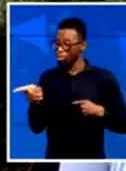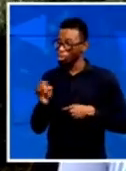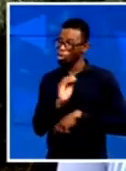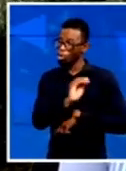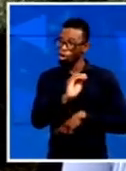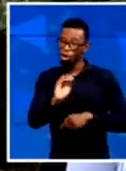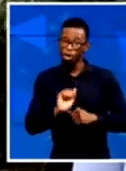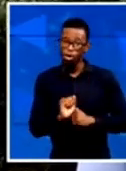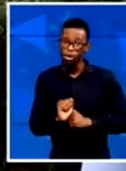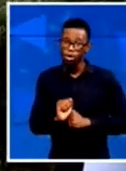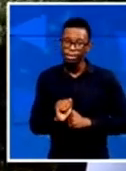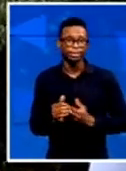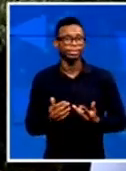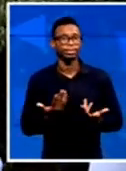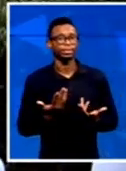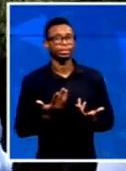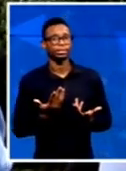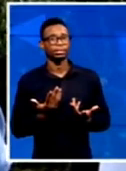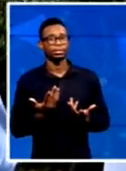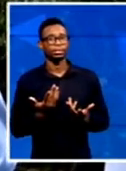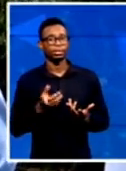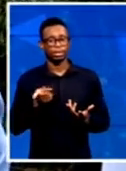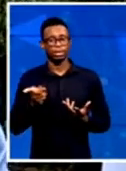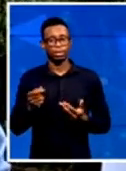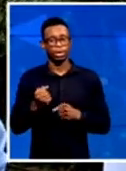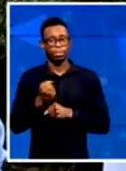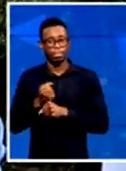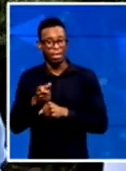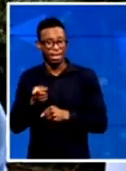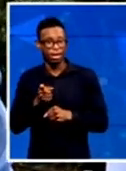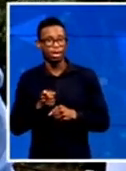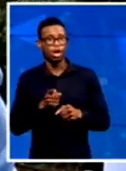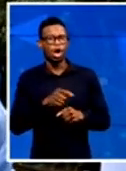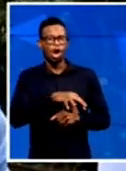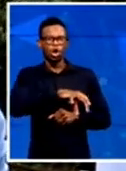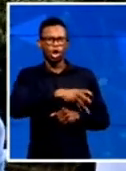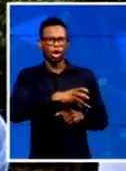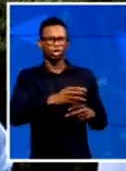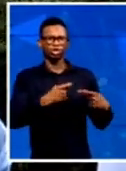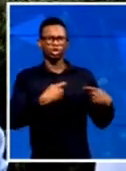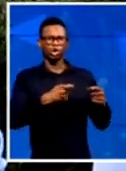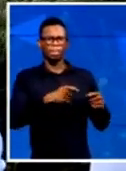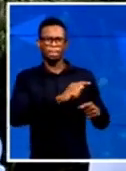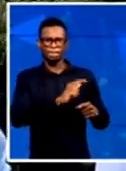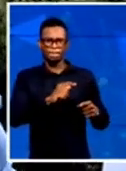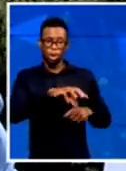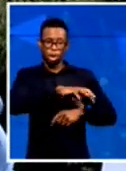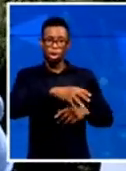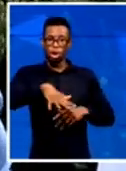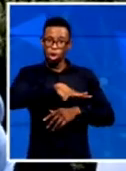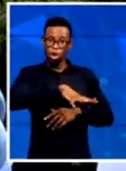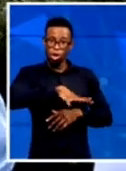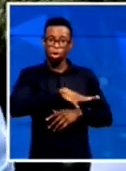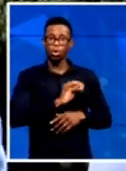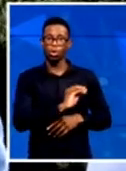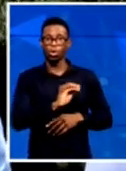primary produce is in some of our local supermarkets, but the products, these are actually brand new, so you will find